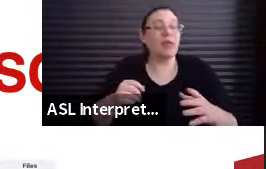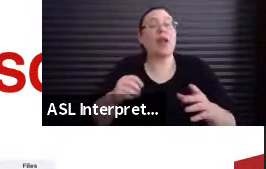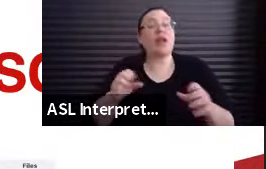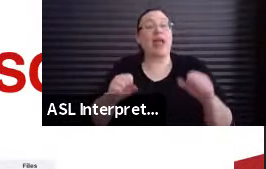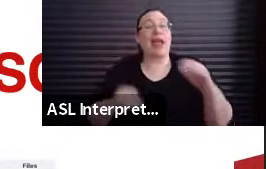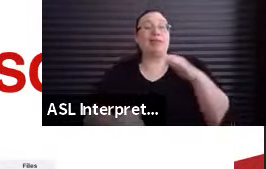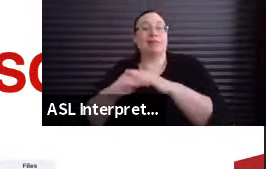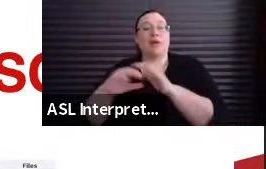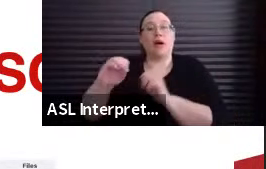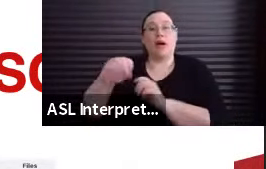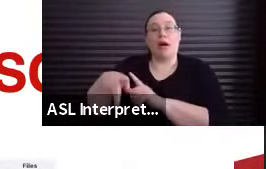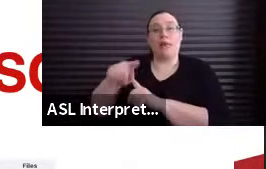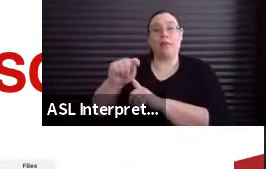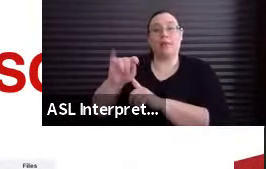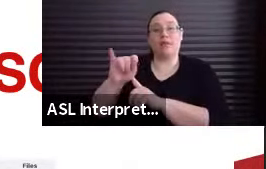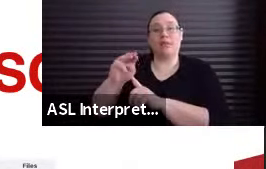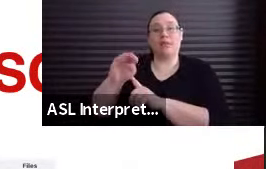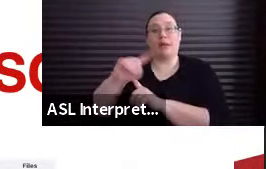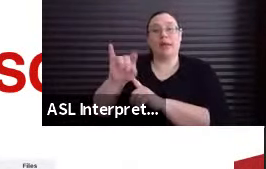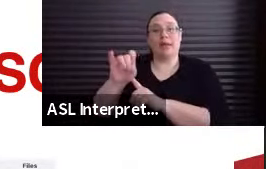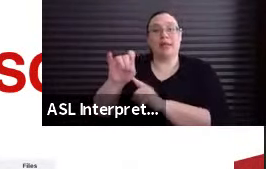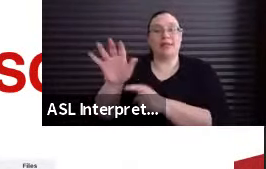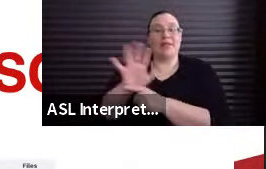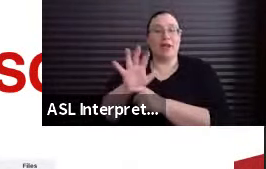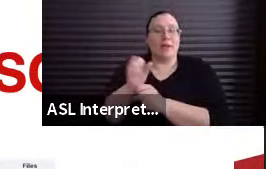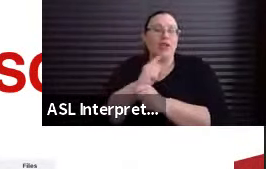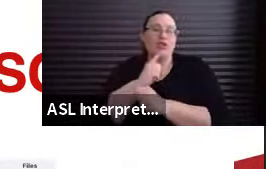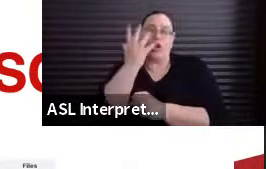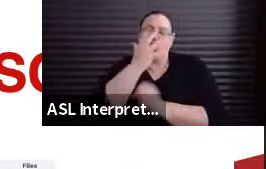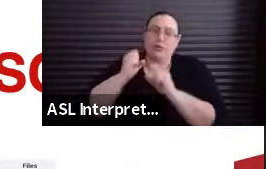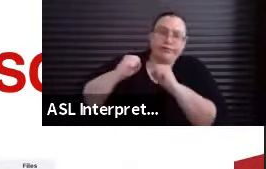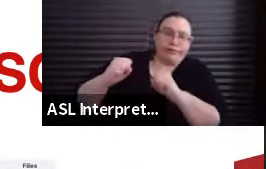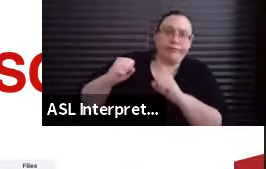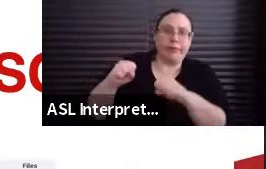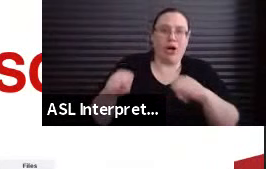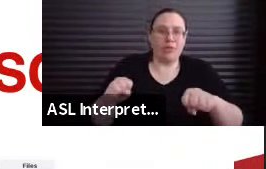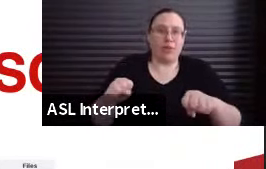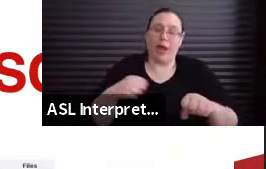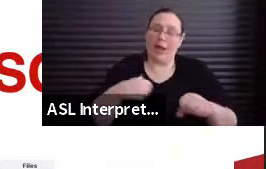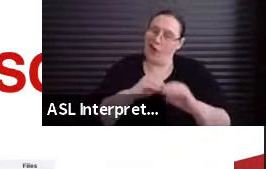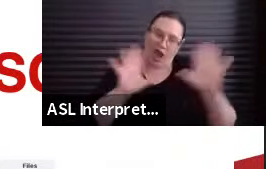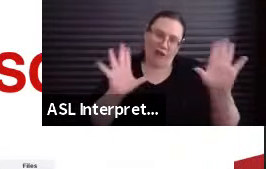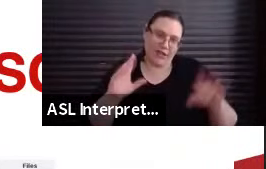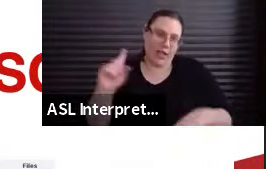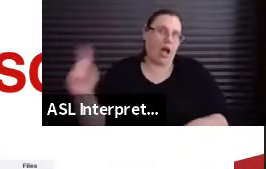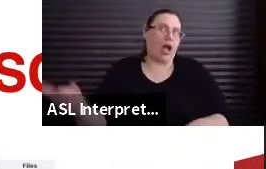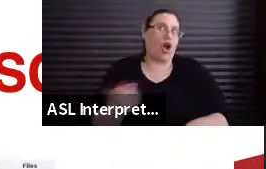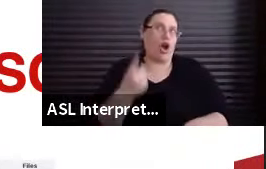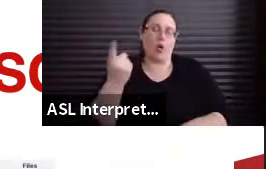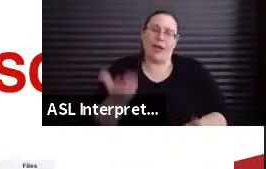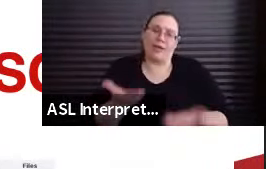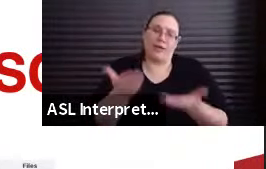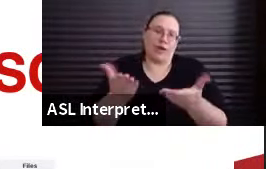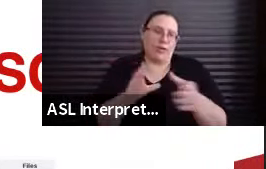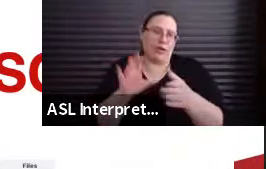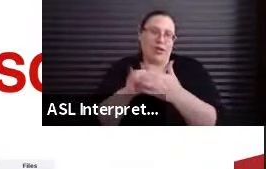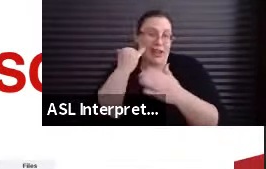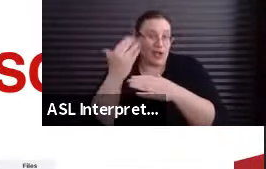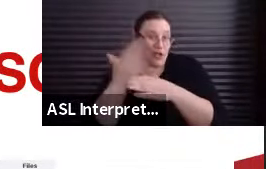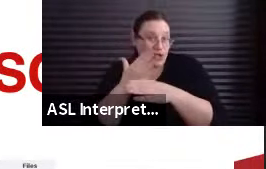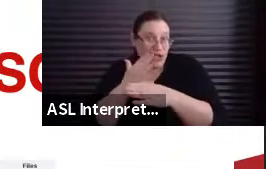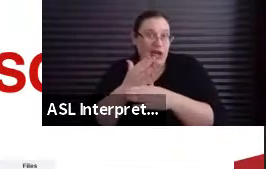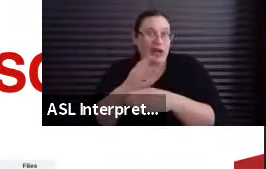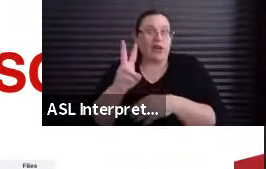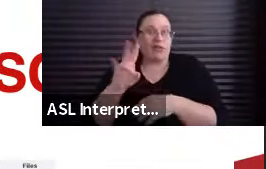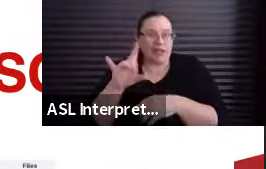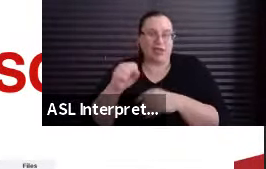make the appearance look as strong as possible. And I obviously always recommend doing so when you're sharing videos in your Zoom